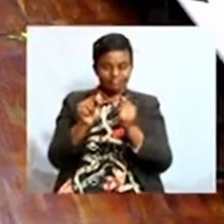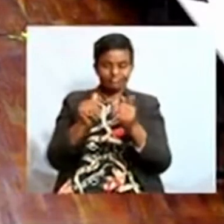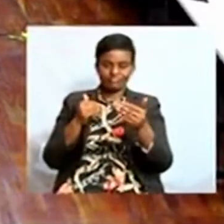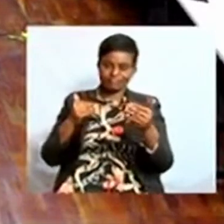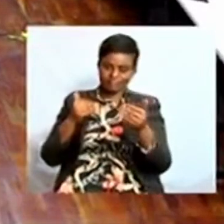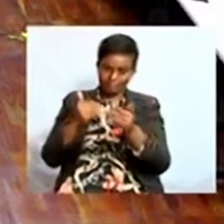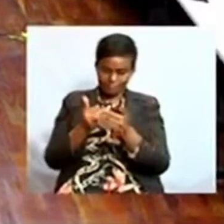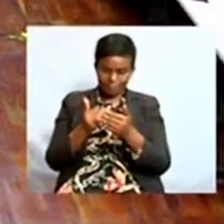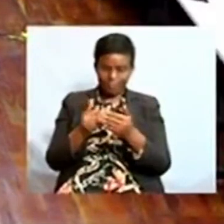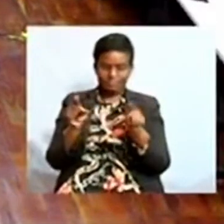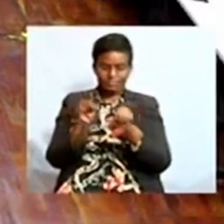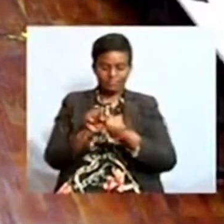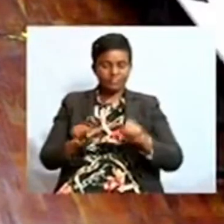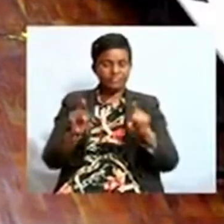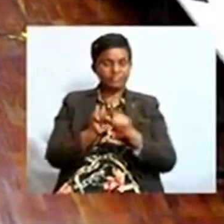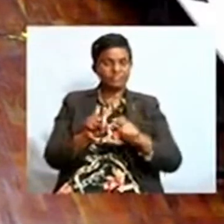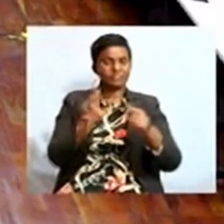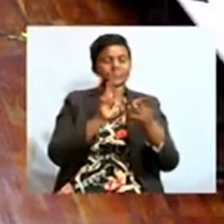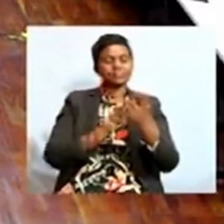Agreed